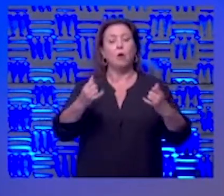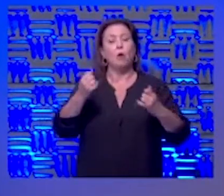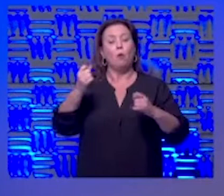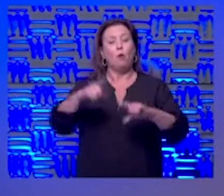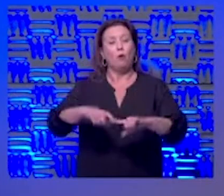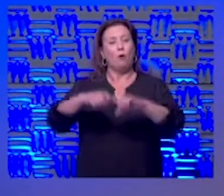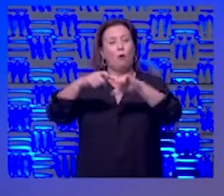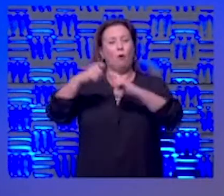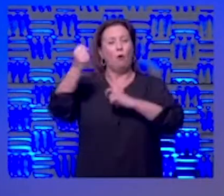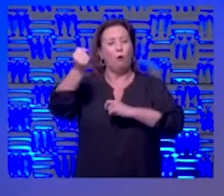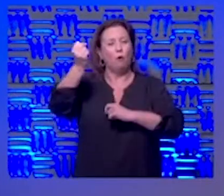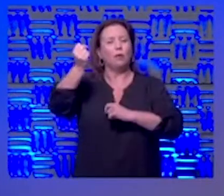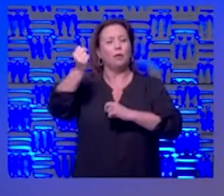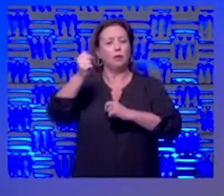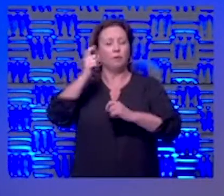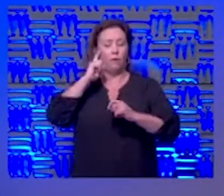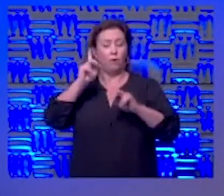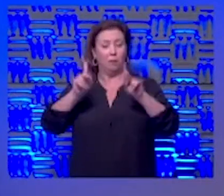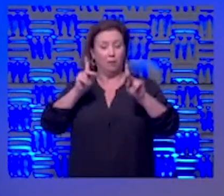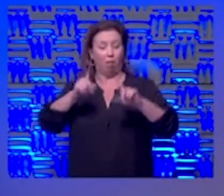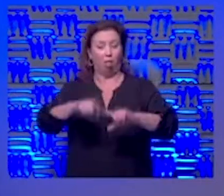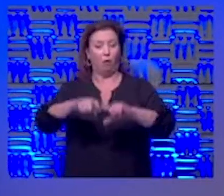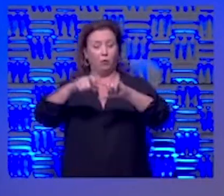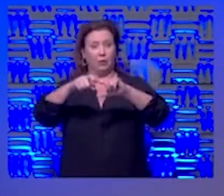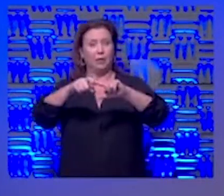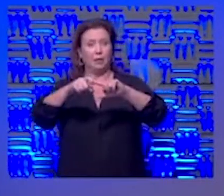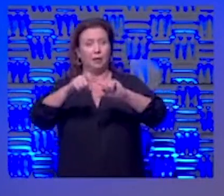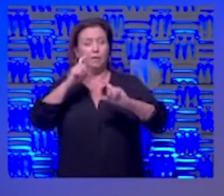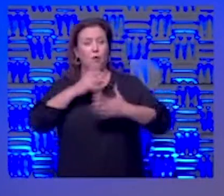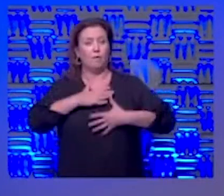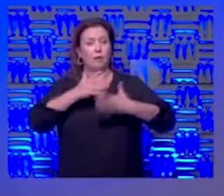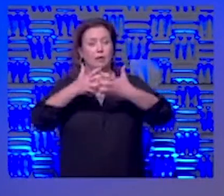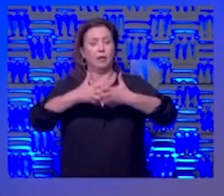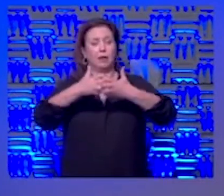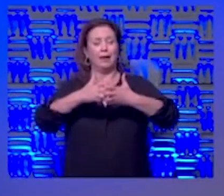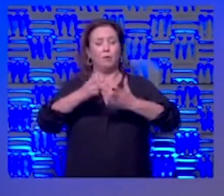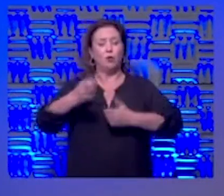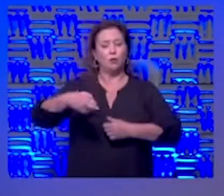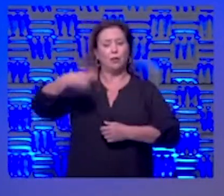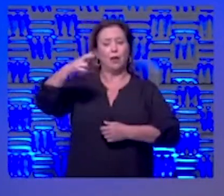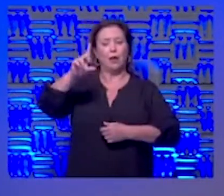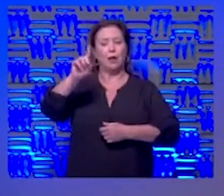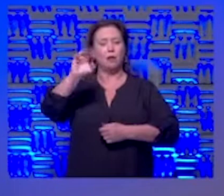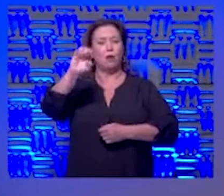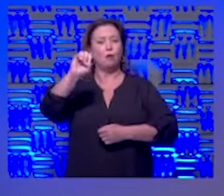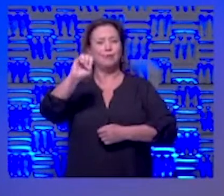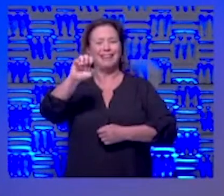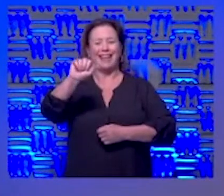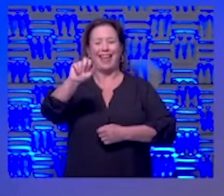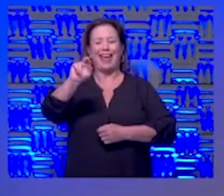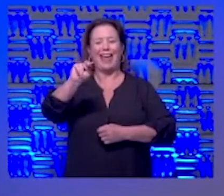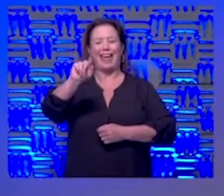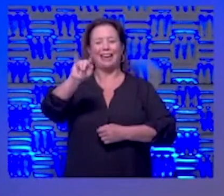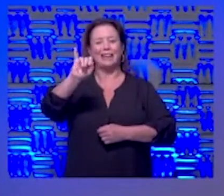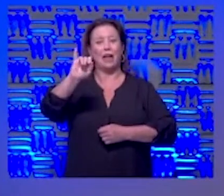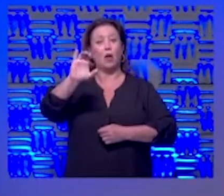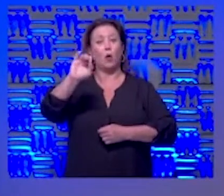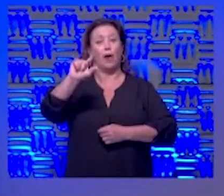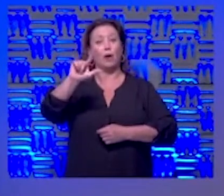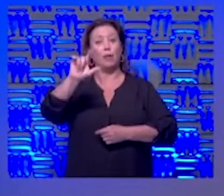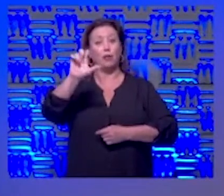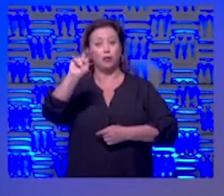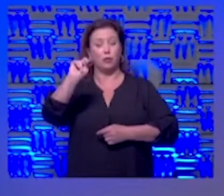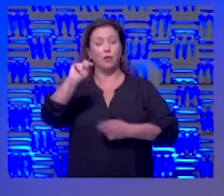off from putting people on the ventilator. We are using high-dose anticoagulation to treat the blood clots that we know occur in this disease. We